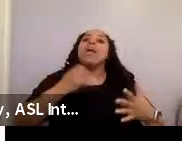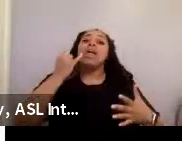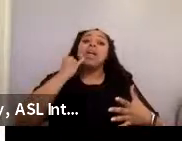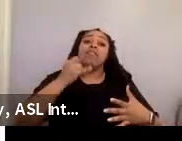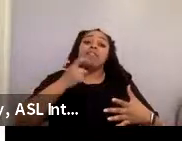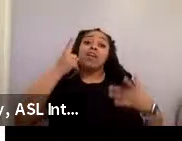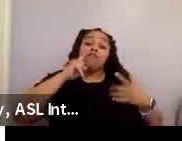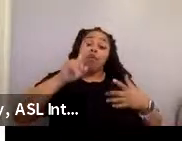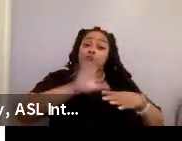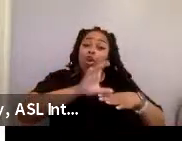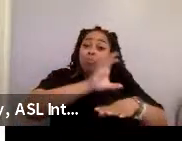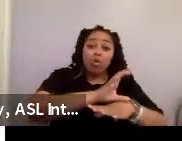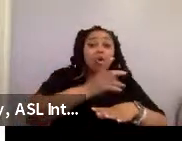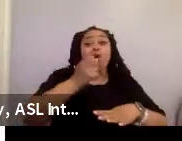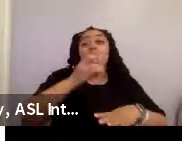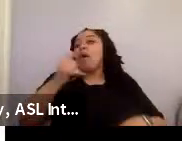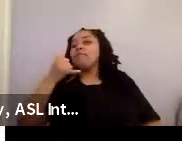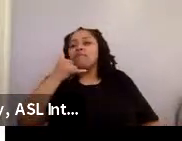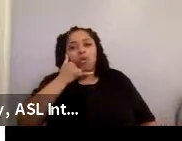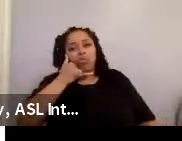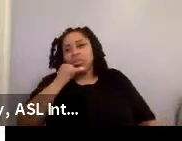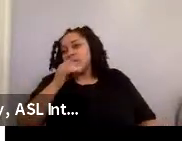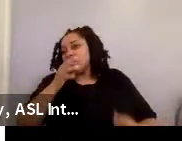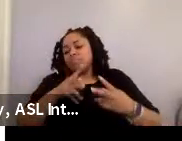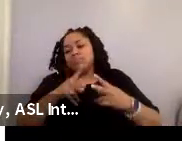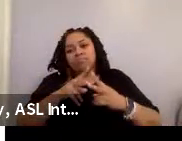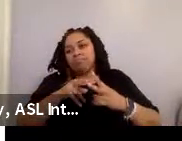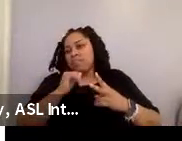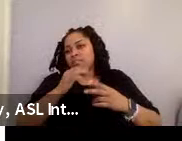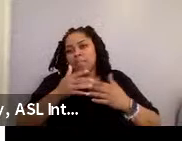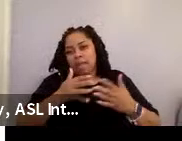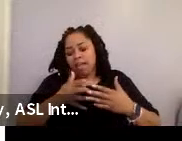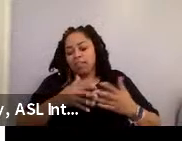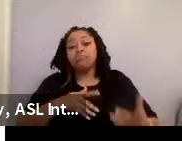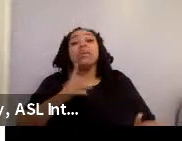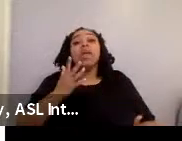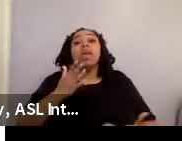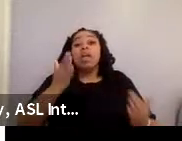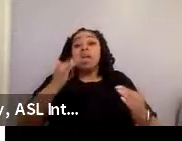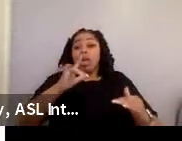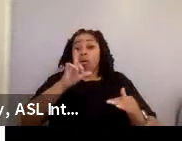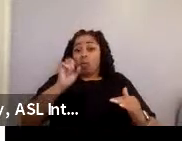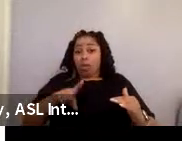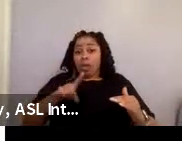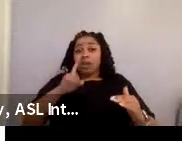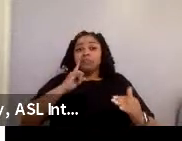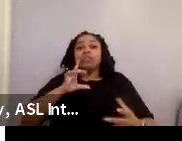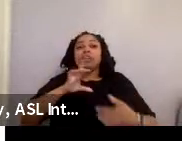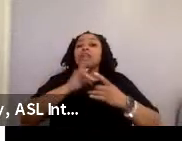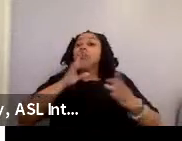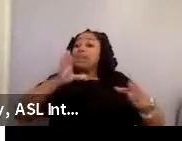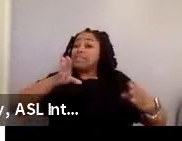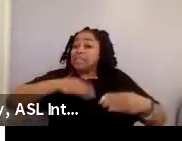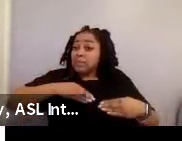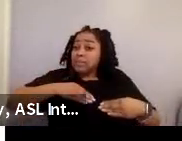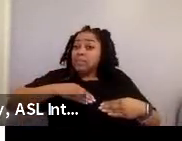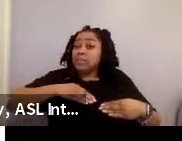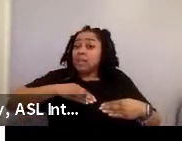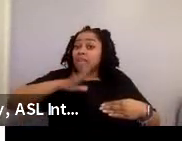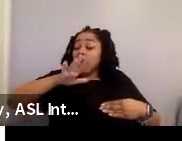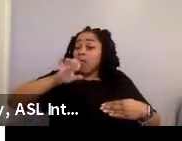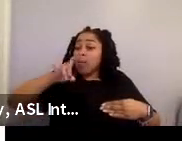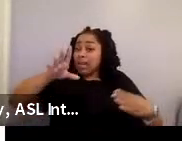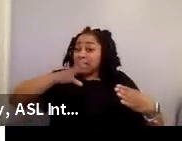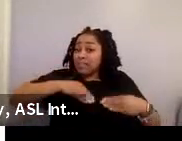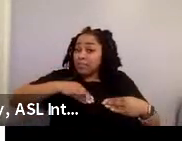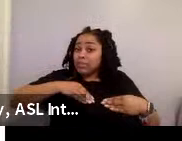a computer or telephone. The next question is related to exceptions. The 508